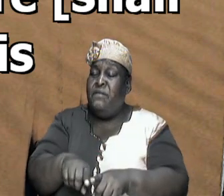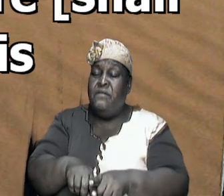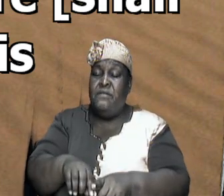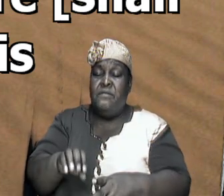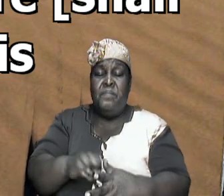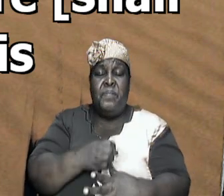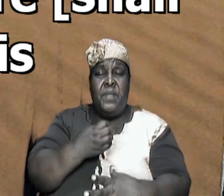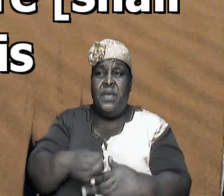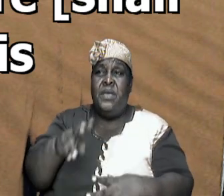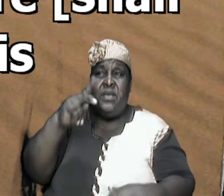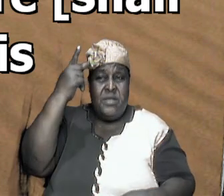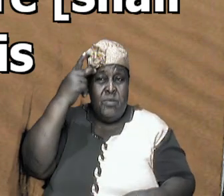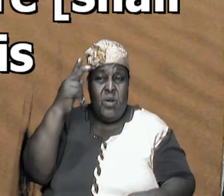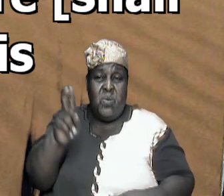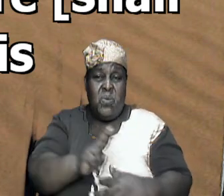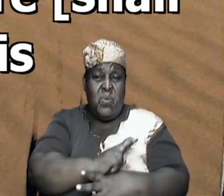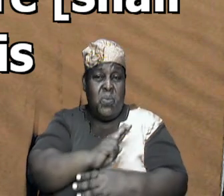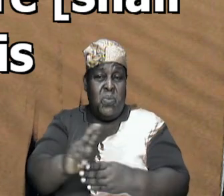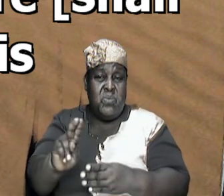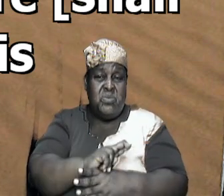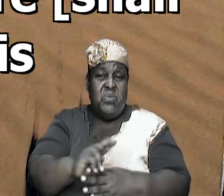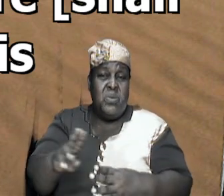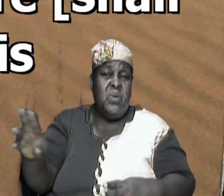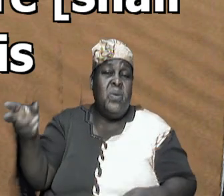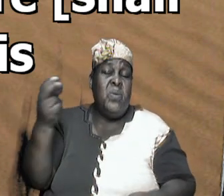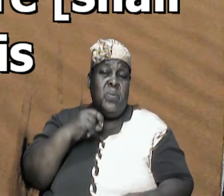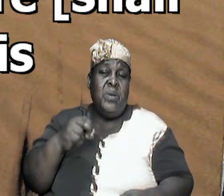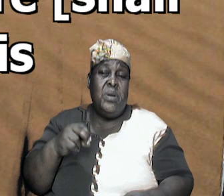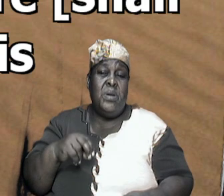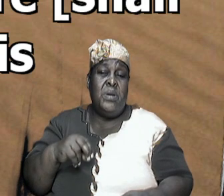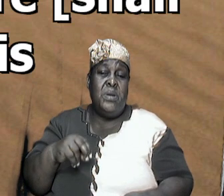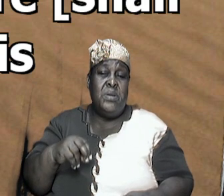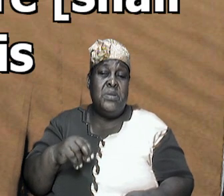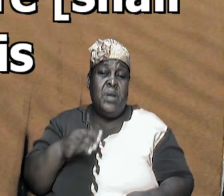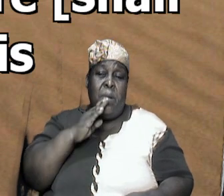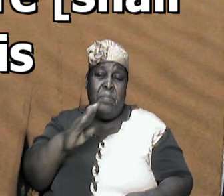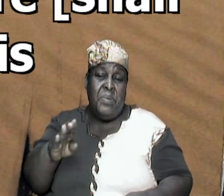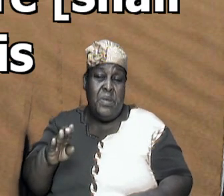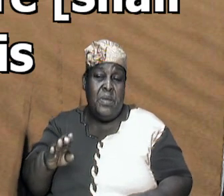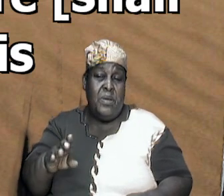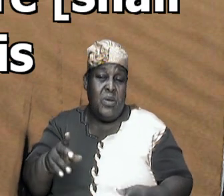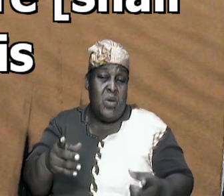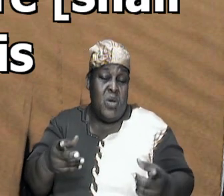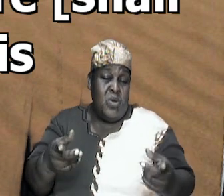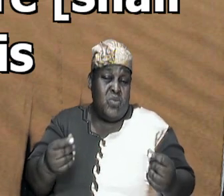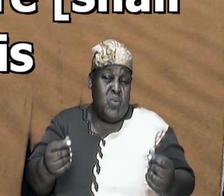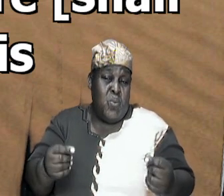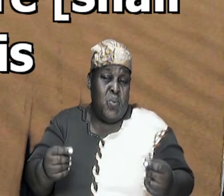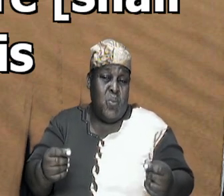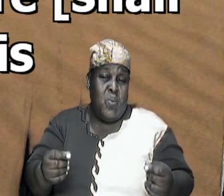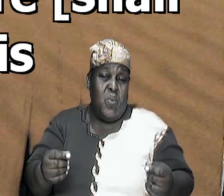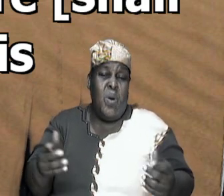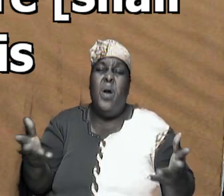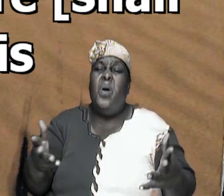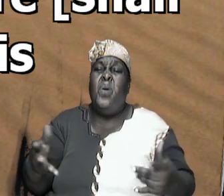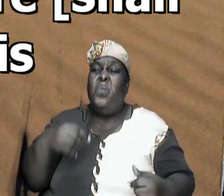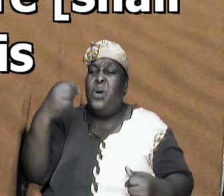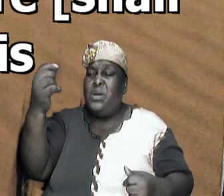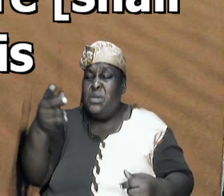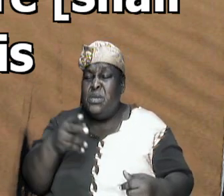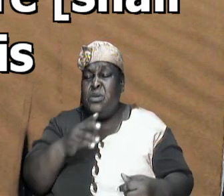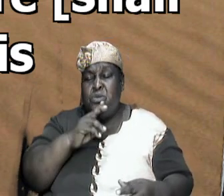it in 1 Corinthians, we are to imitate him. In essence, Jesus is saying we are to